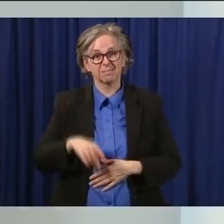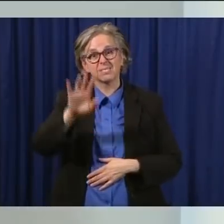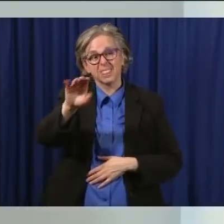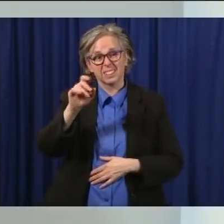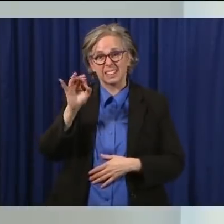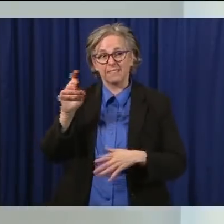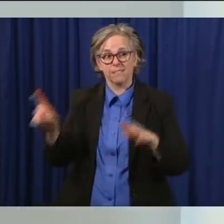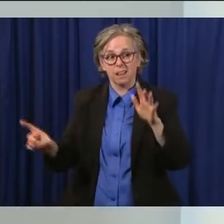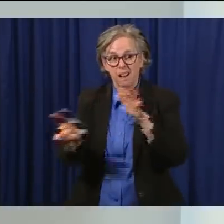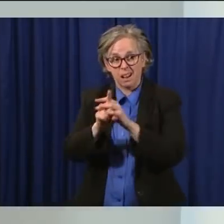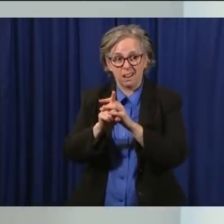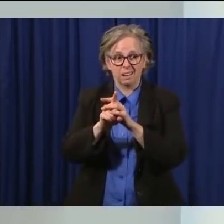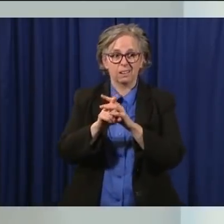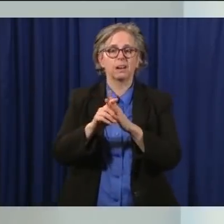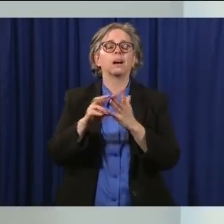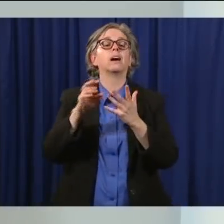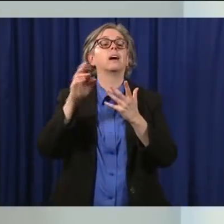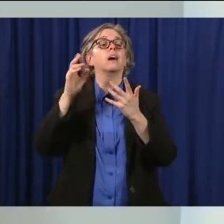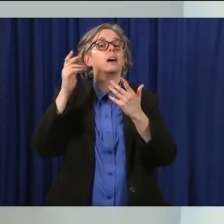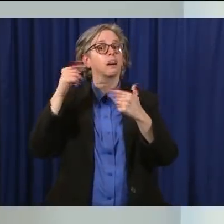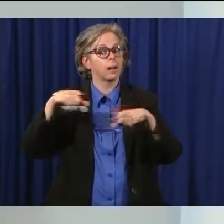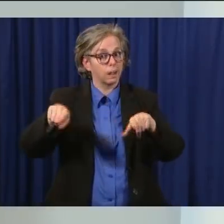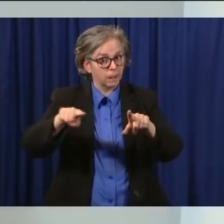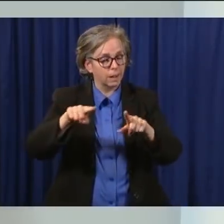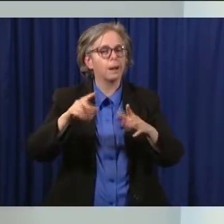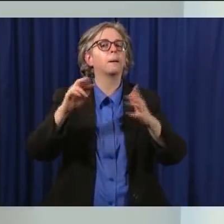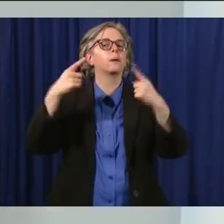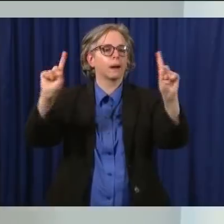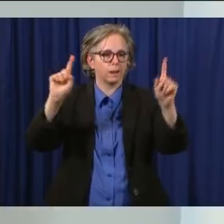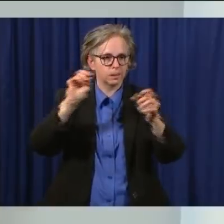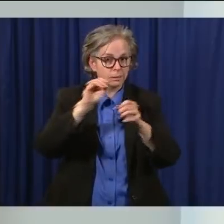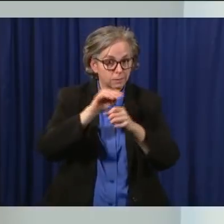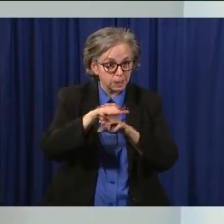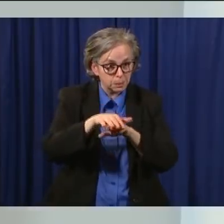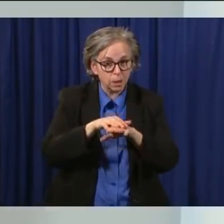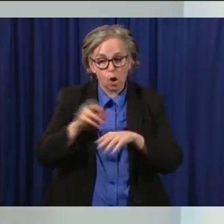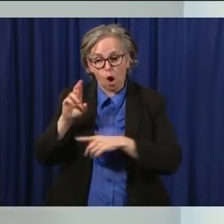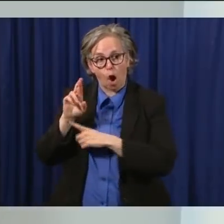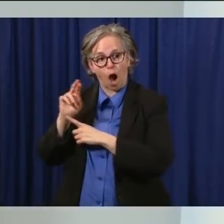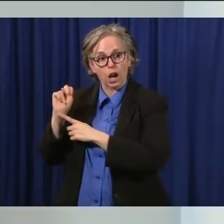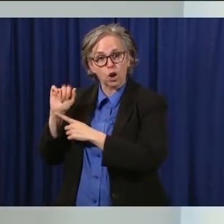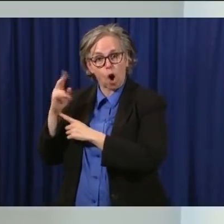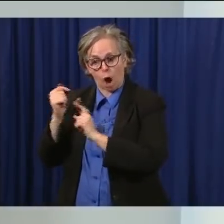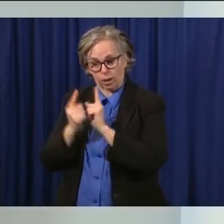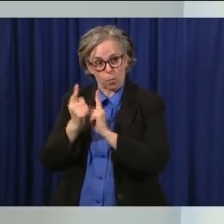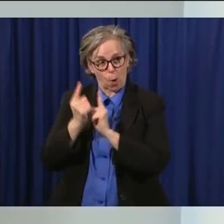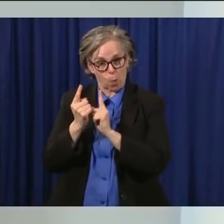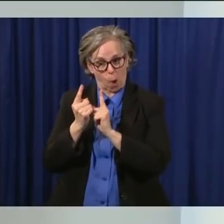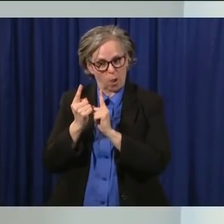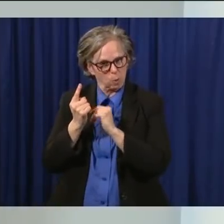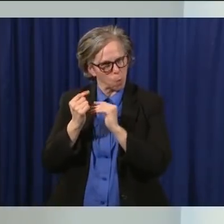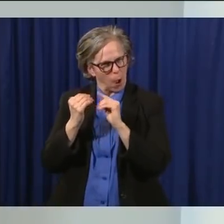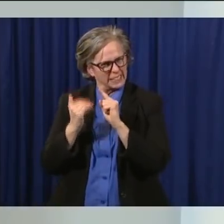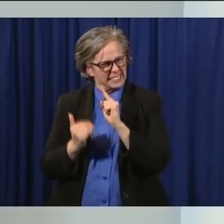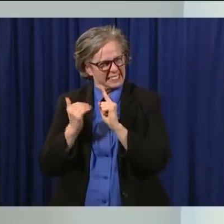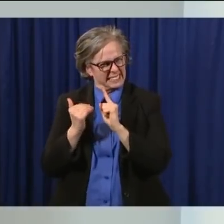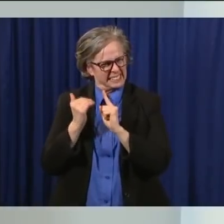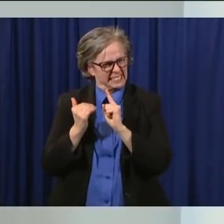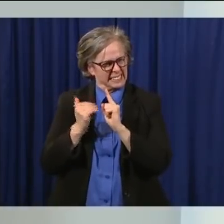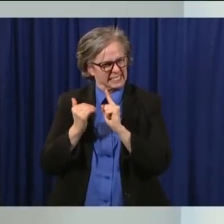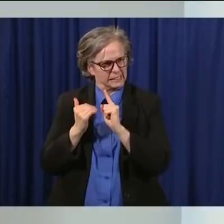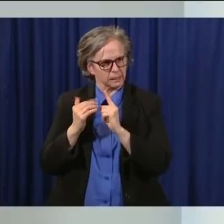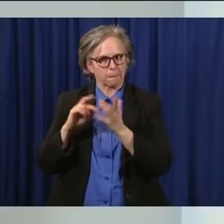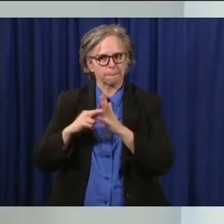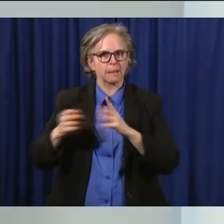get that spread above 1-to-1, and then the benefits will accrue to all of us when that happens. Thank you.